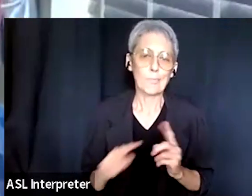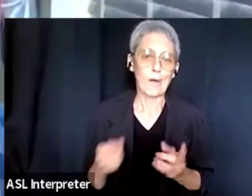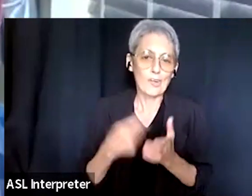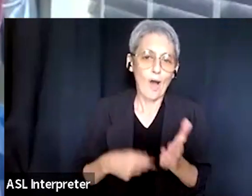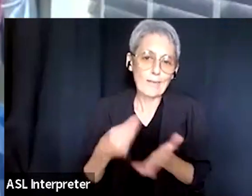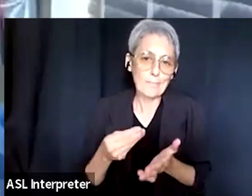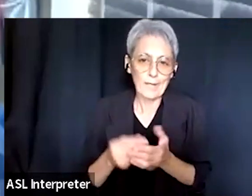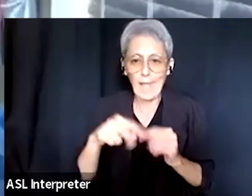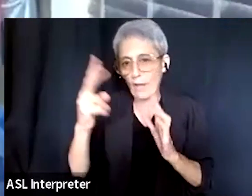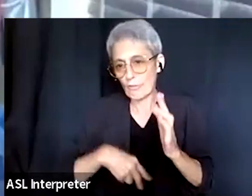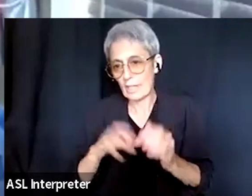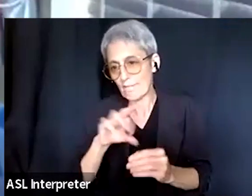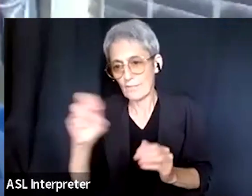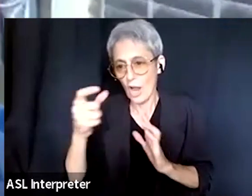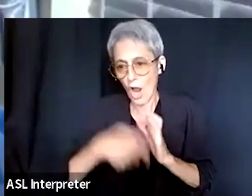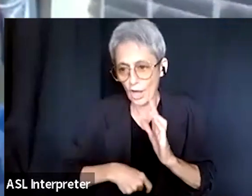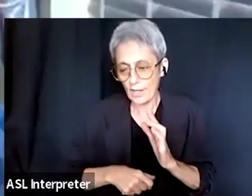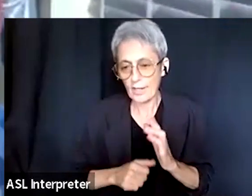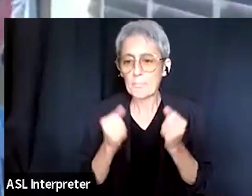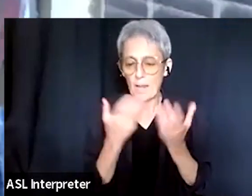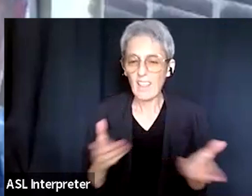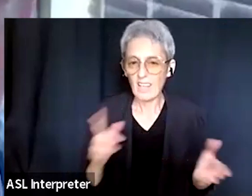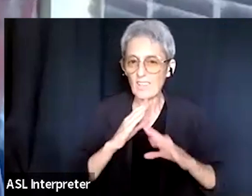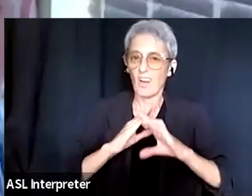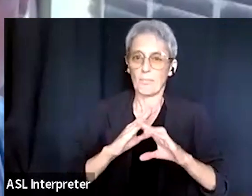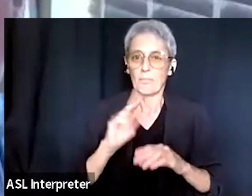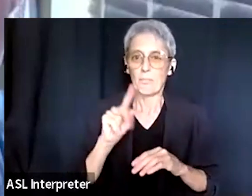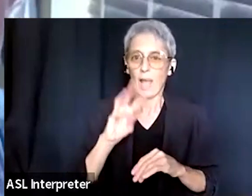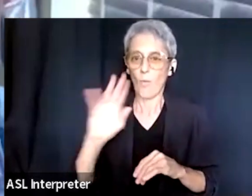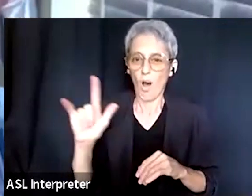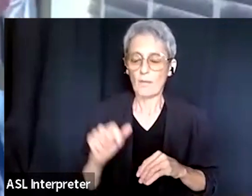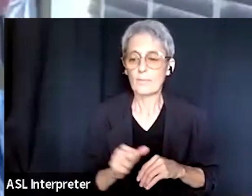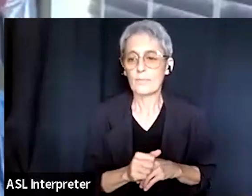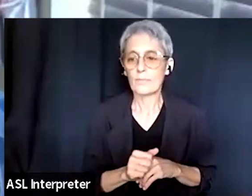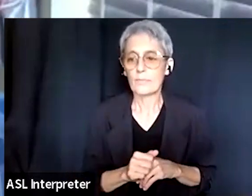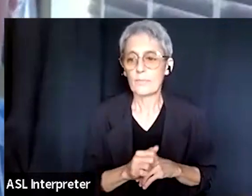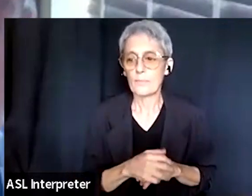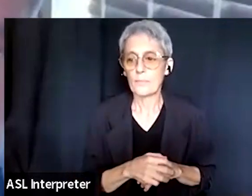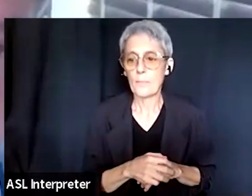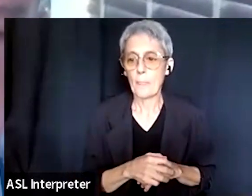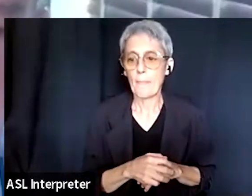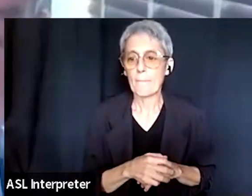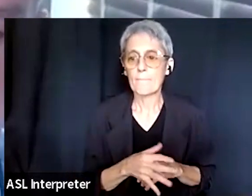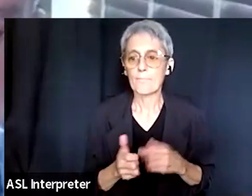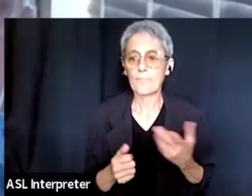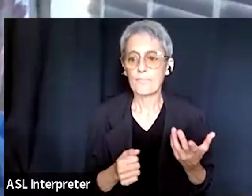And other journalists, for example, in the Times Educational Supplement, in